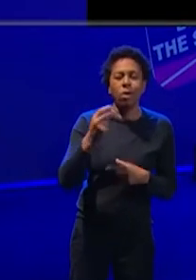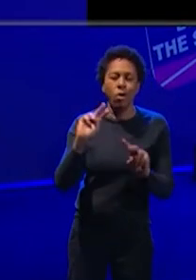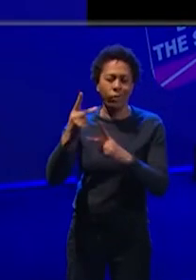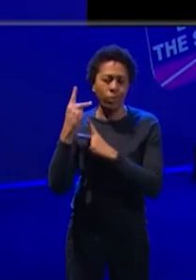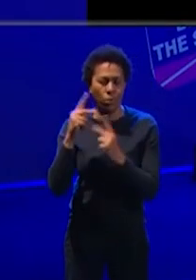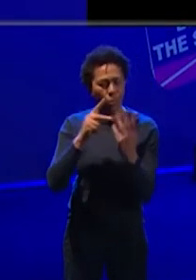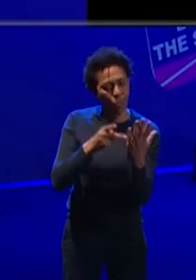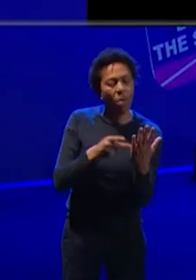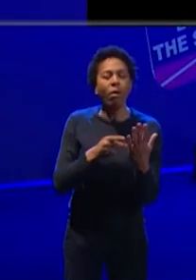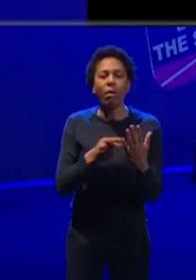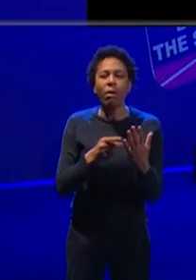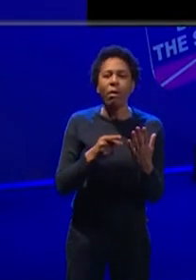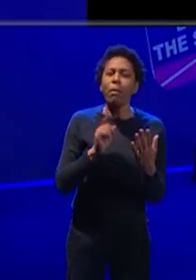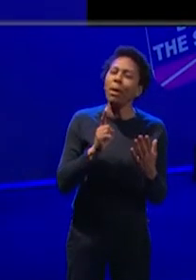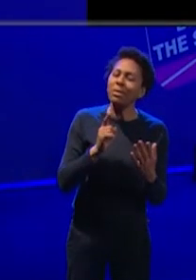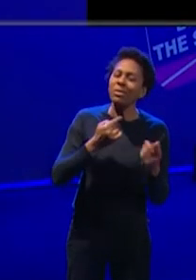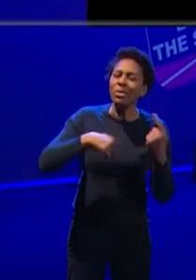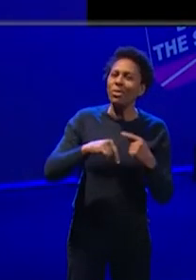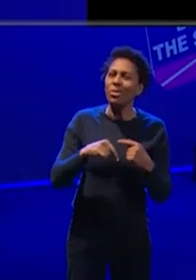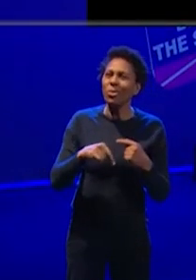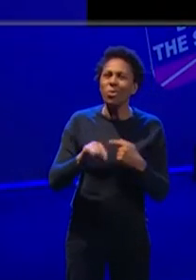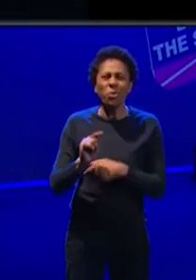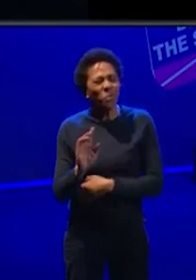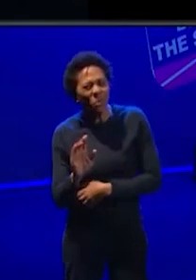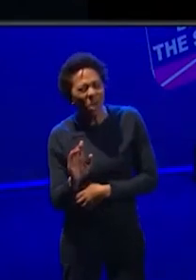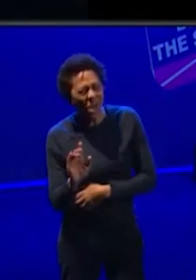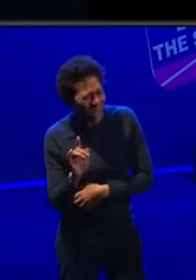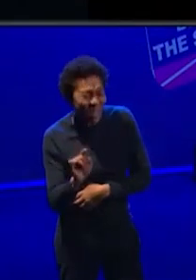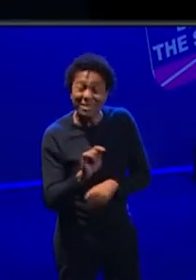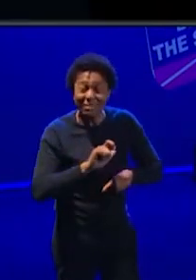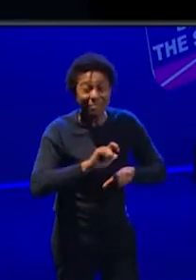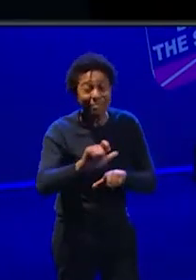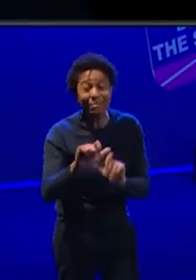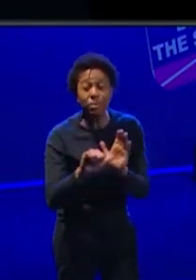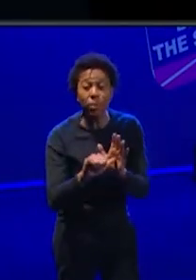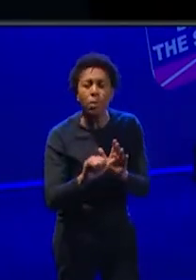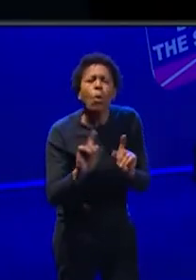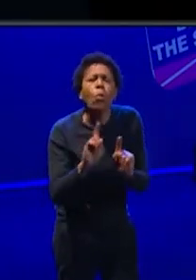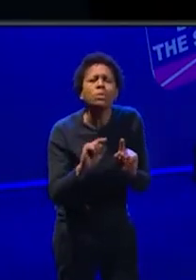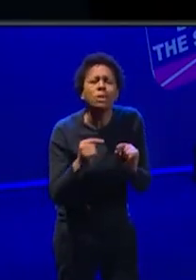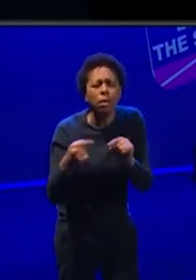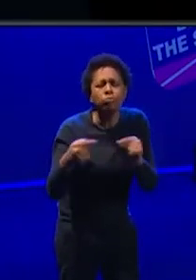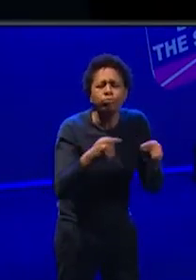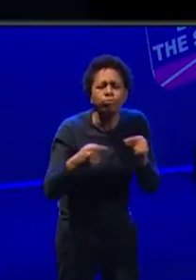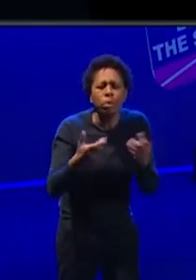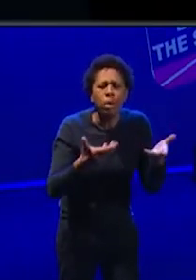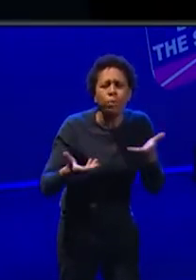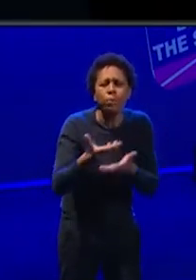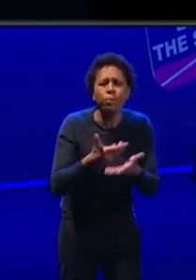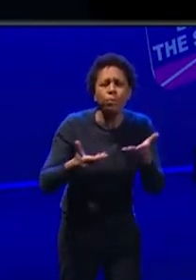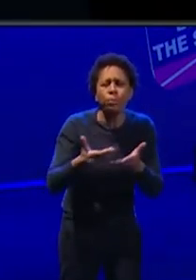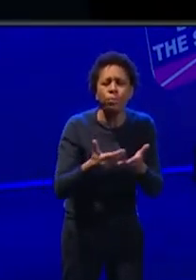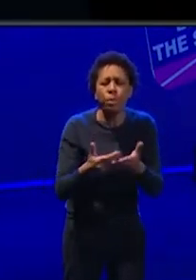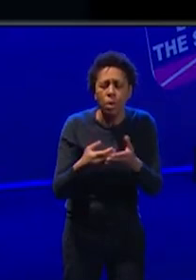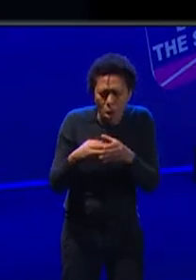review, and we perpetuate the problem that I think is the biggest problem in British theatre, is the critical debate around it. Mm-hmm. A small group of